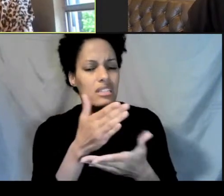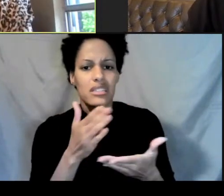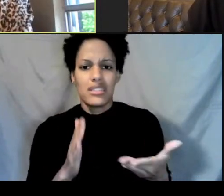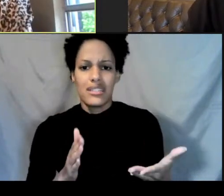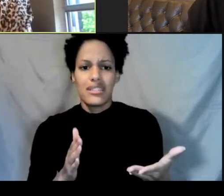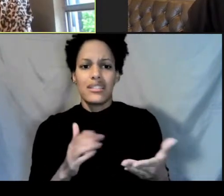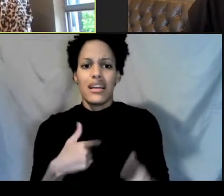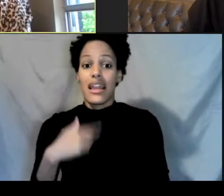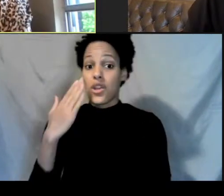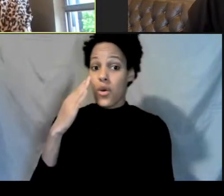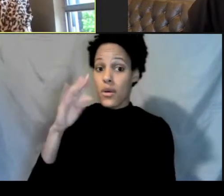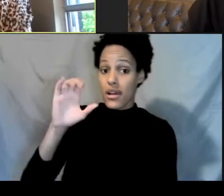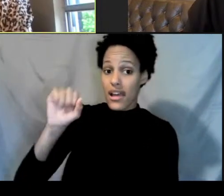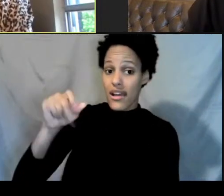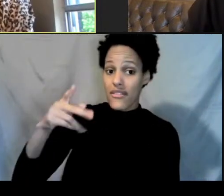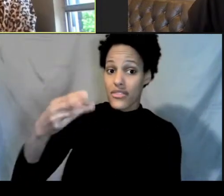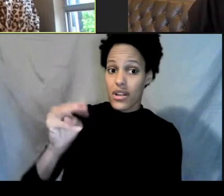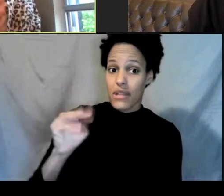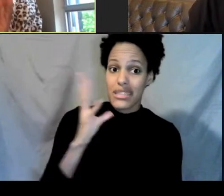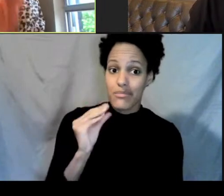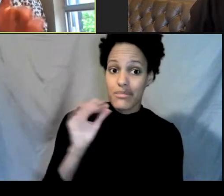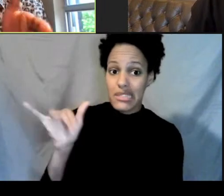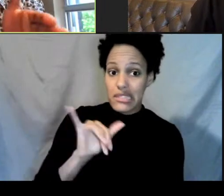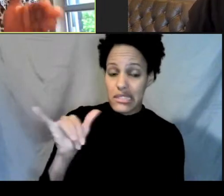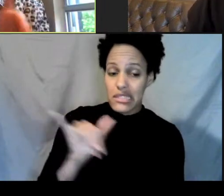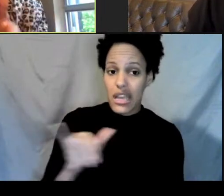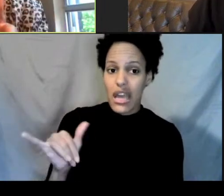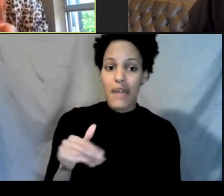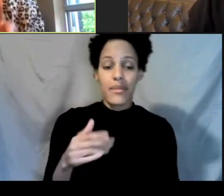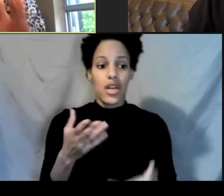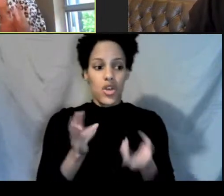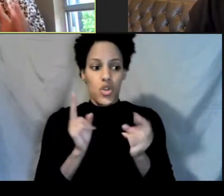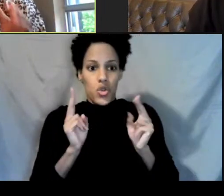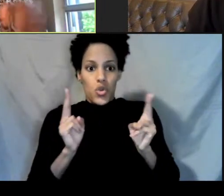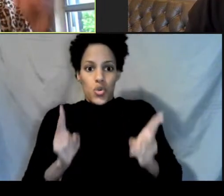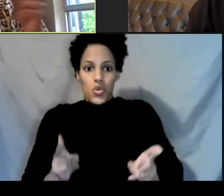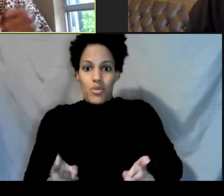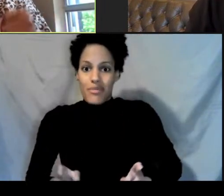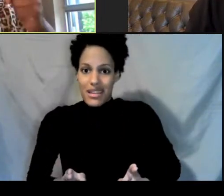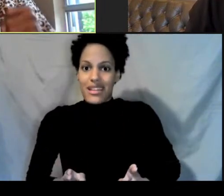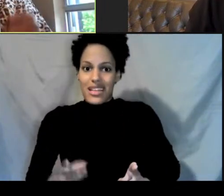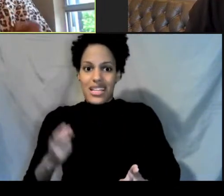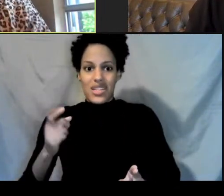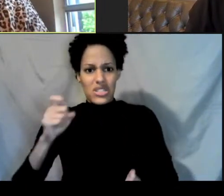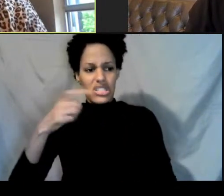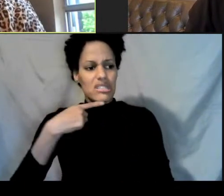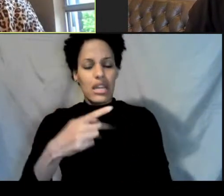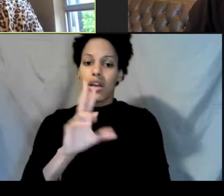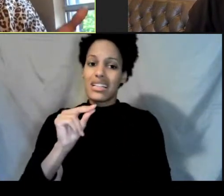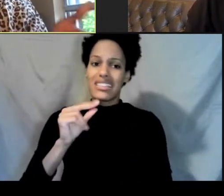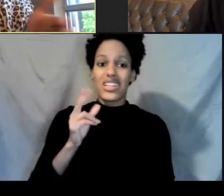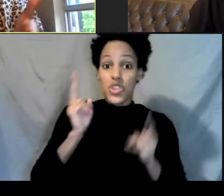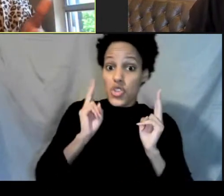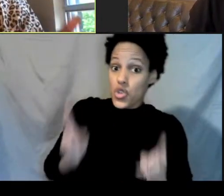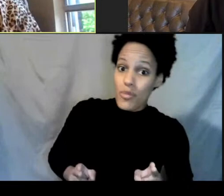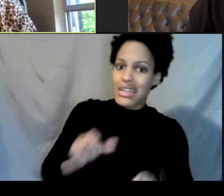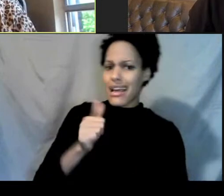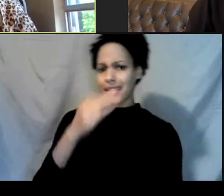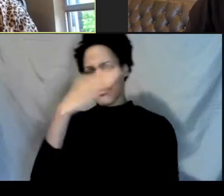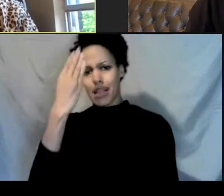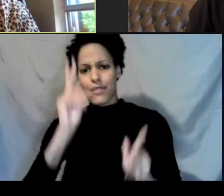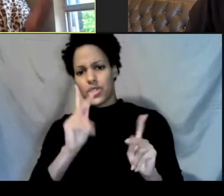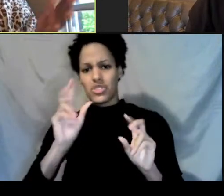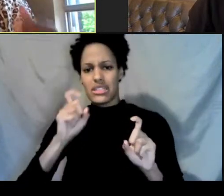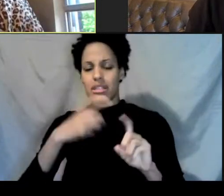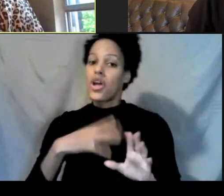been there, where it's like, as a human, we have to say, it's not even like as a Black man, it's like, bro, what are you doing?